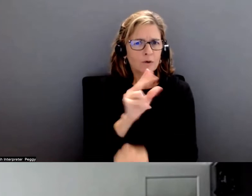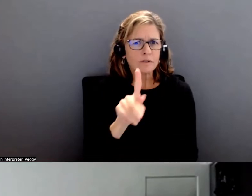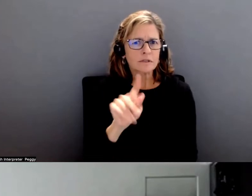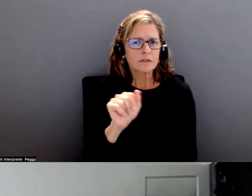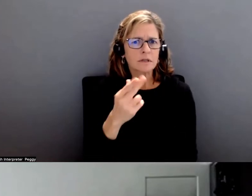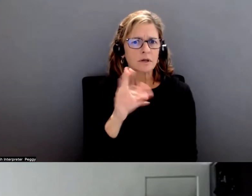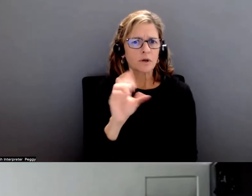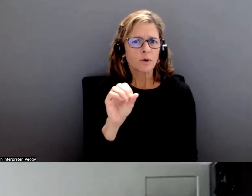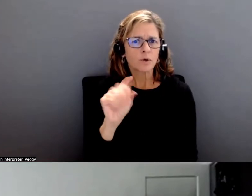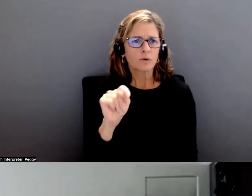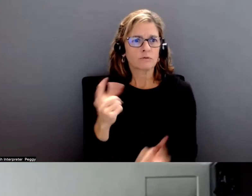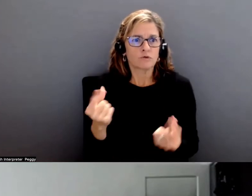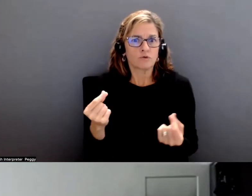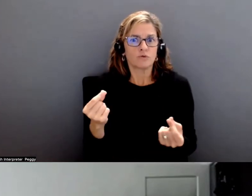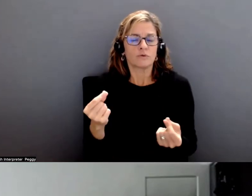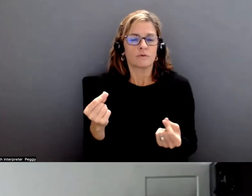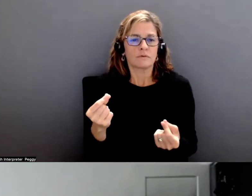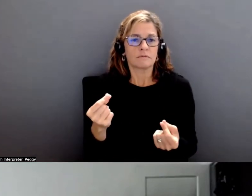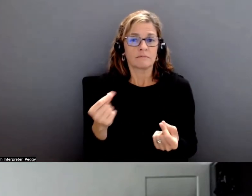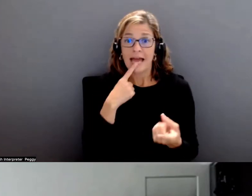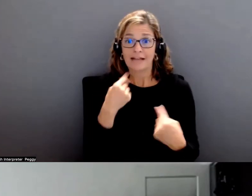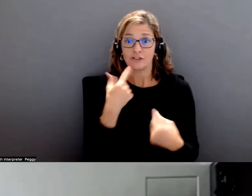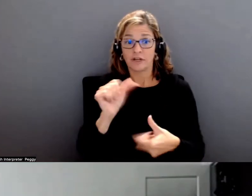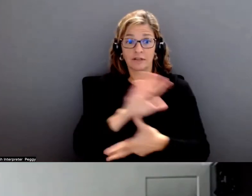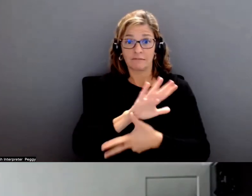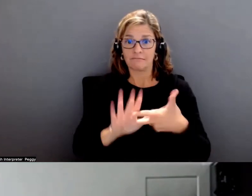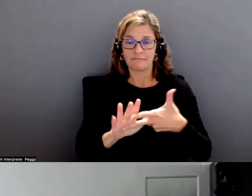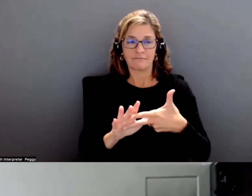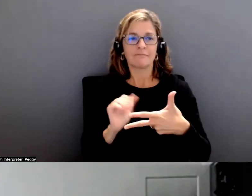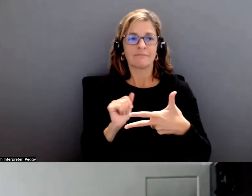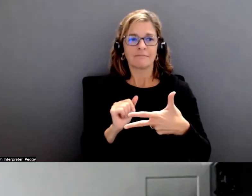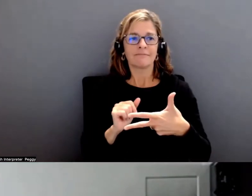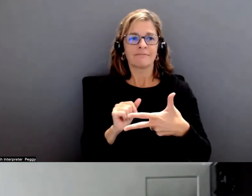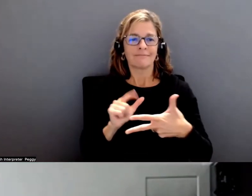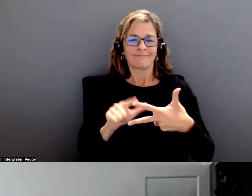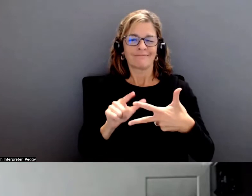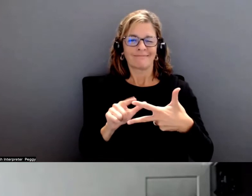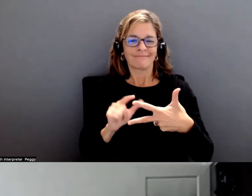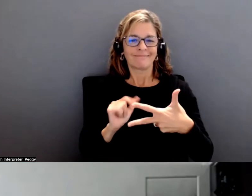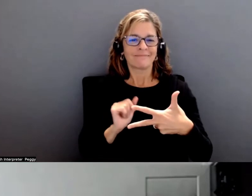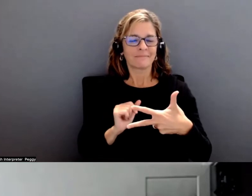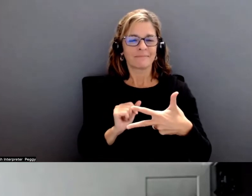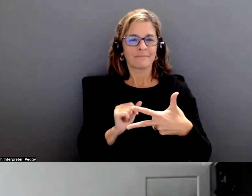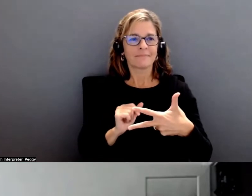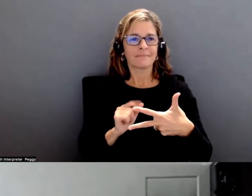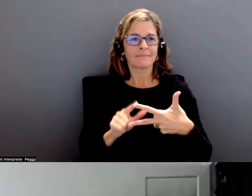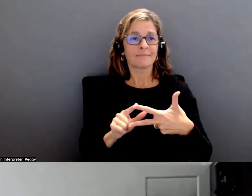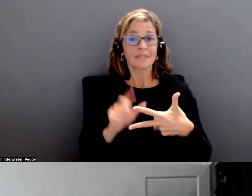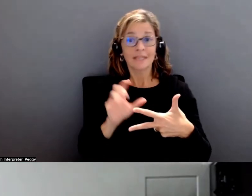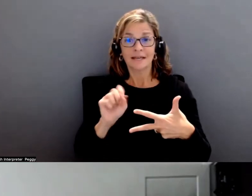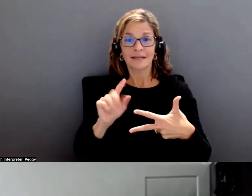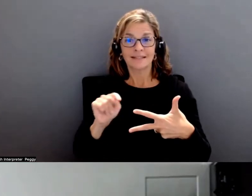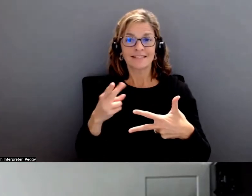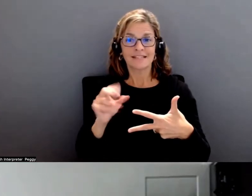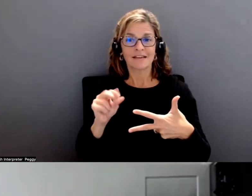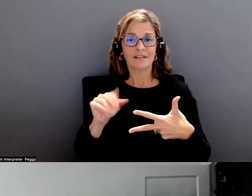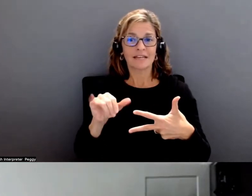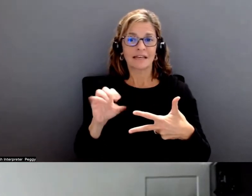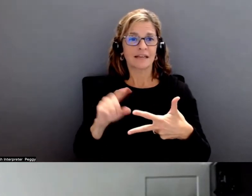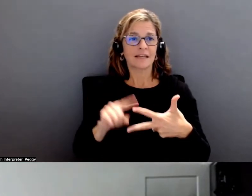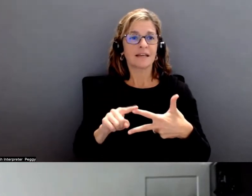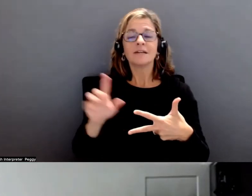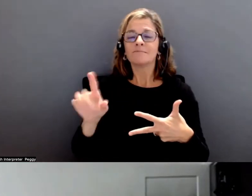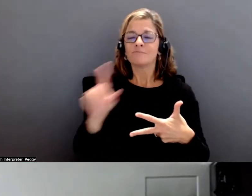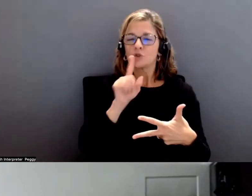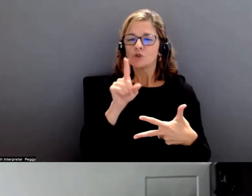Any of the panelists could answer that. So I can see Stephanie nodding. And yes, do you want to Yes. say